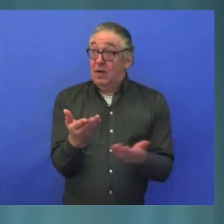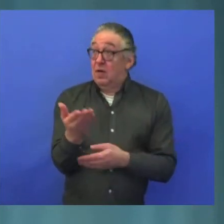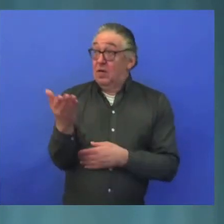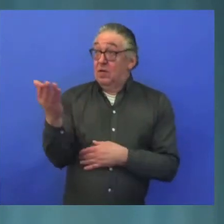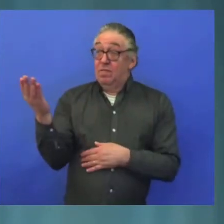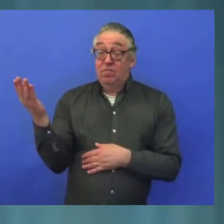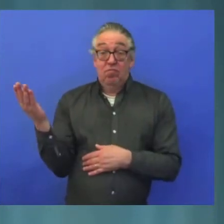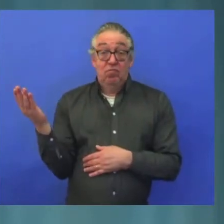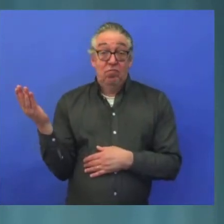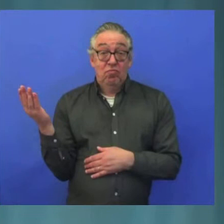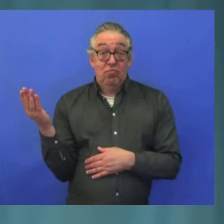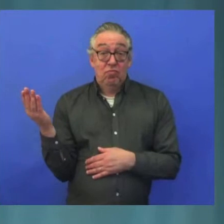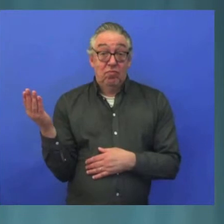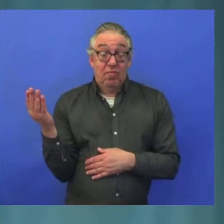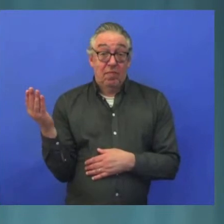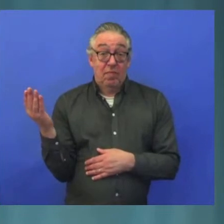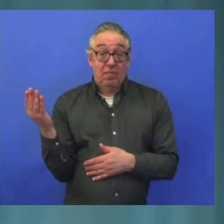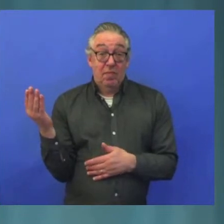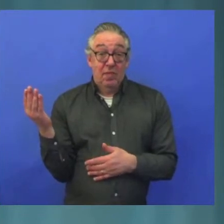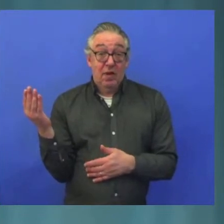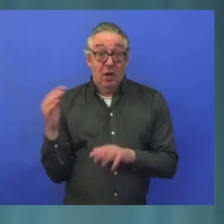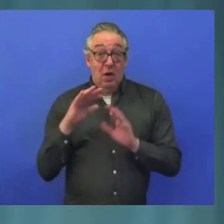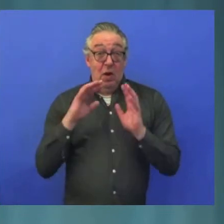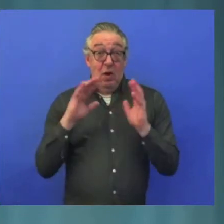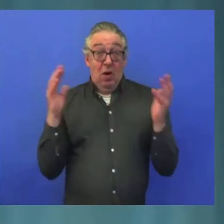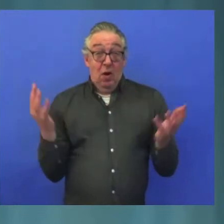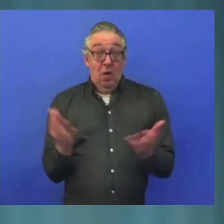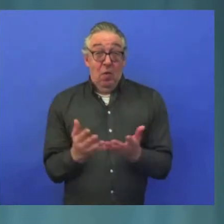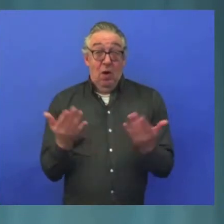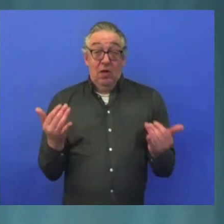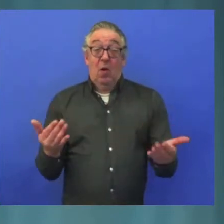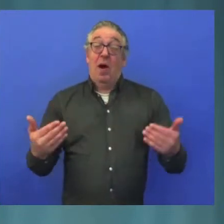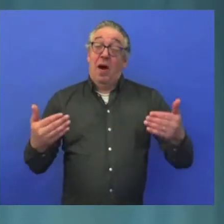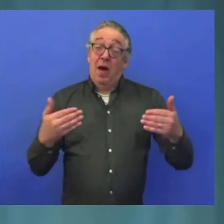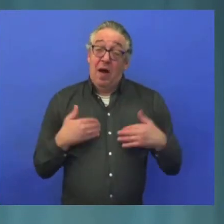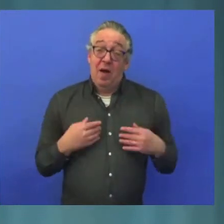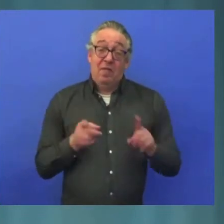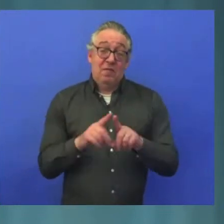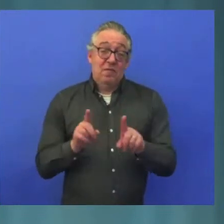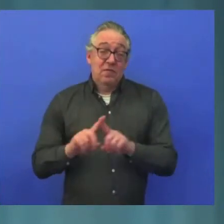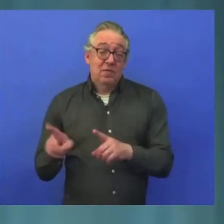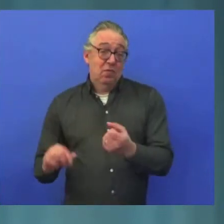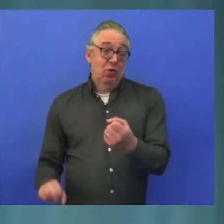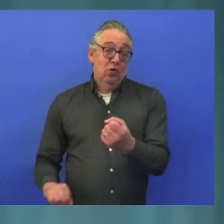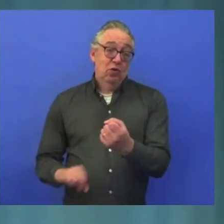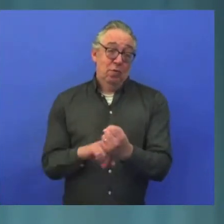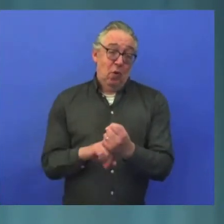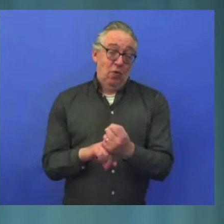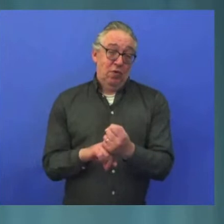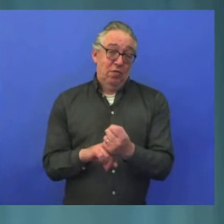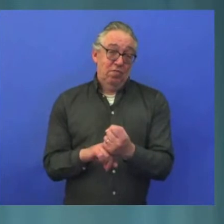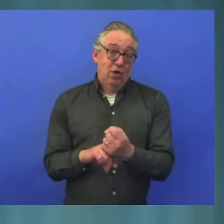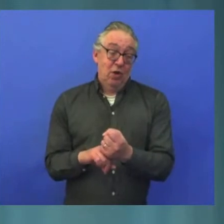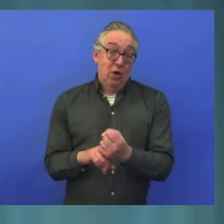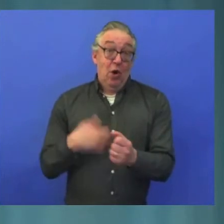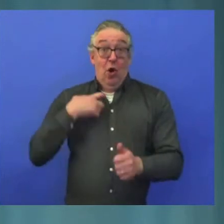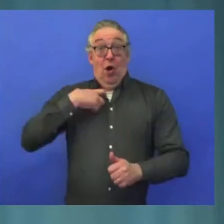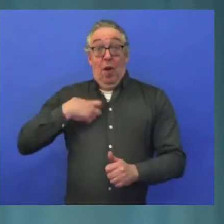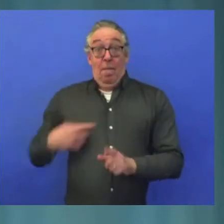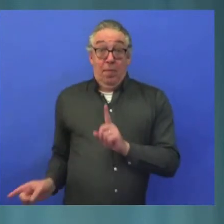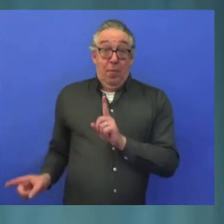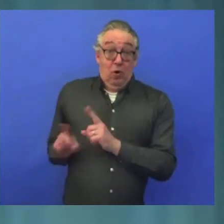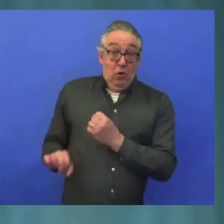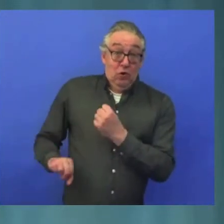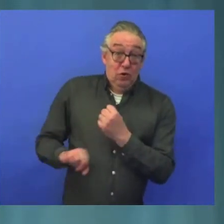support and technical support, personal assistance still there to have a great life and to live